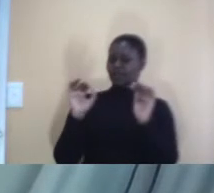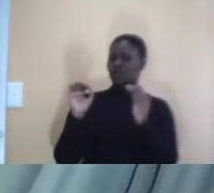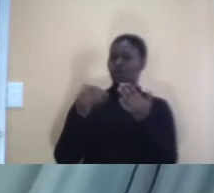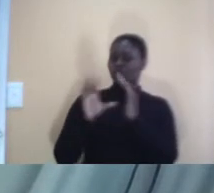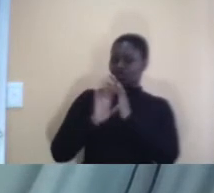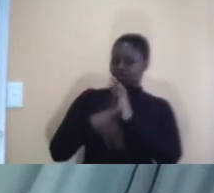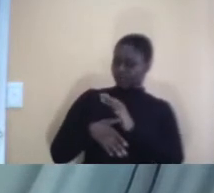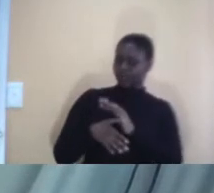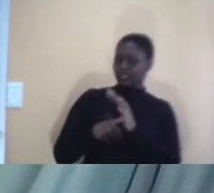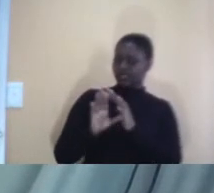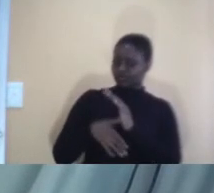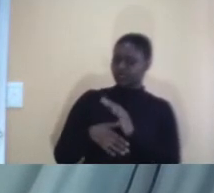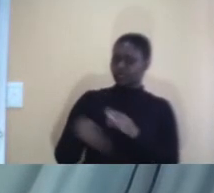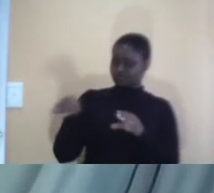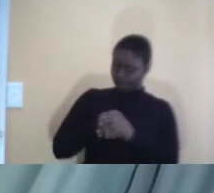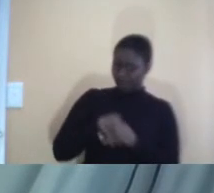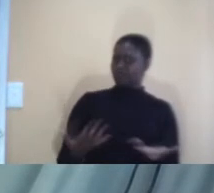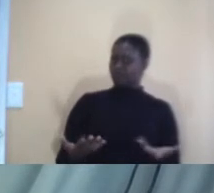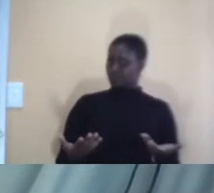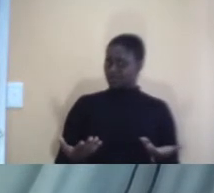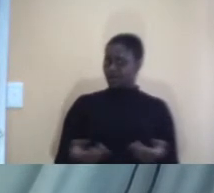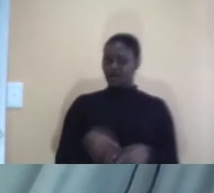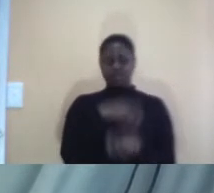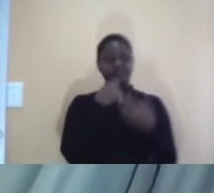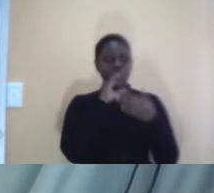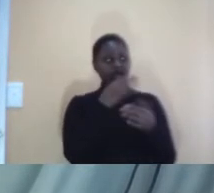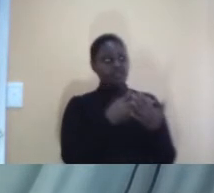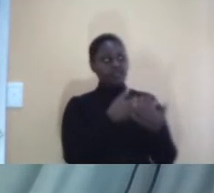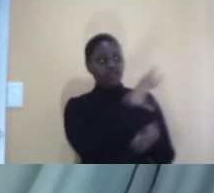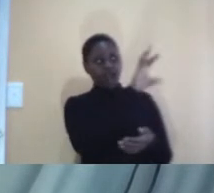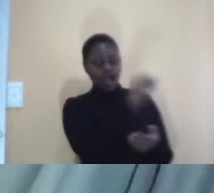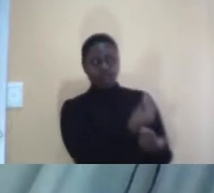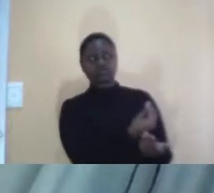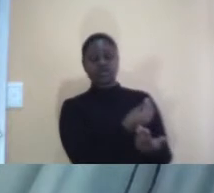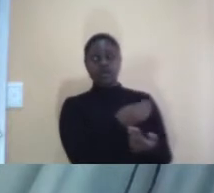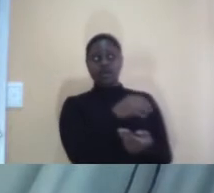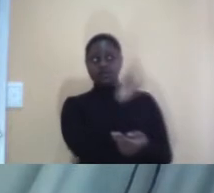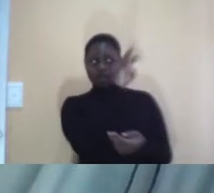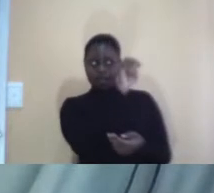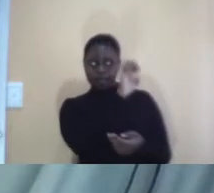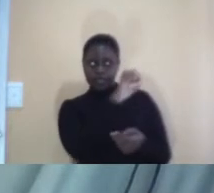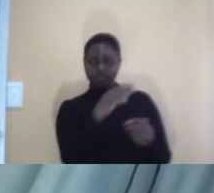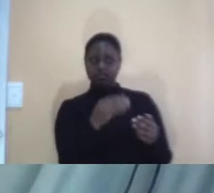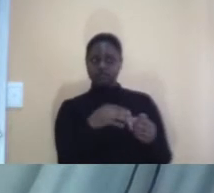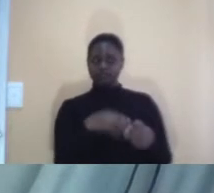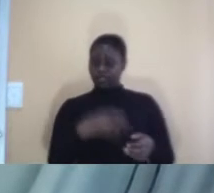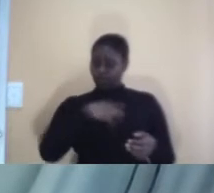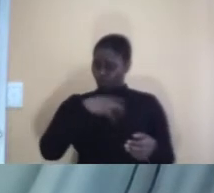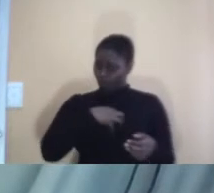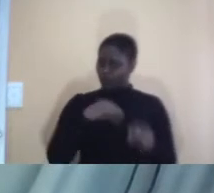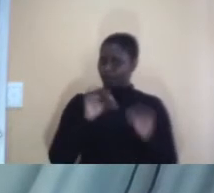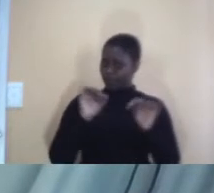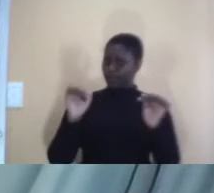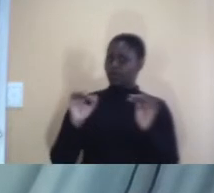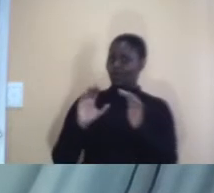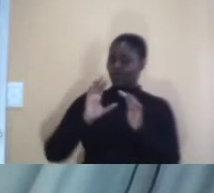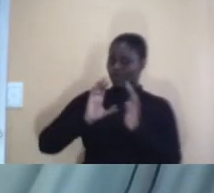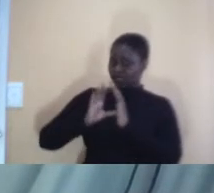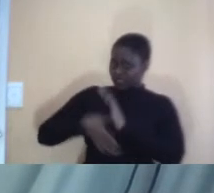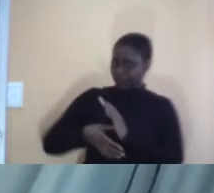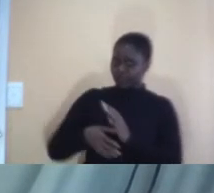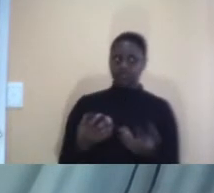disabled people. If I may ask from the MSC, how many farmers in KwaZulu-Natal are owned by disabled people